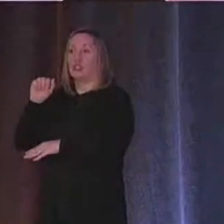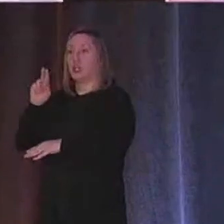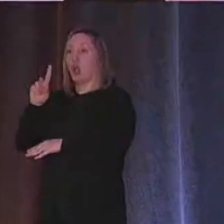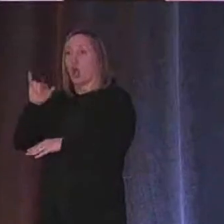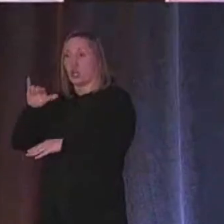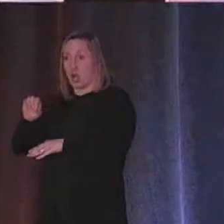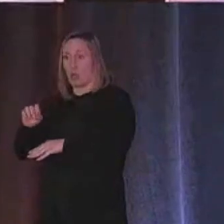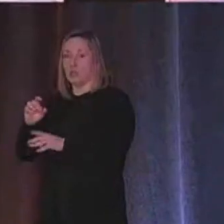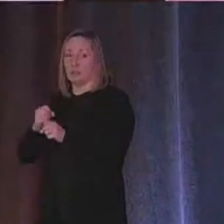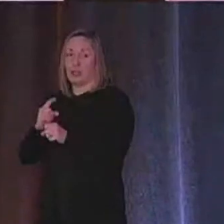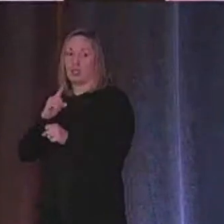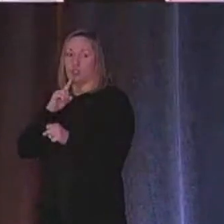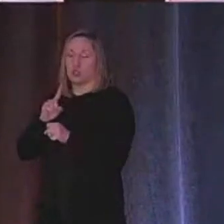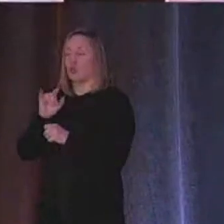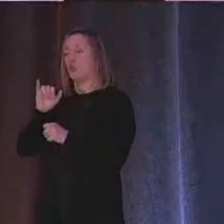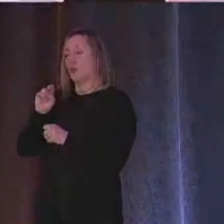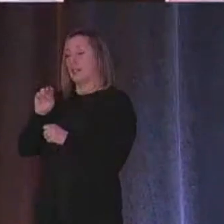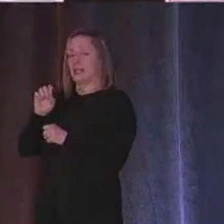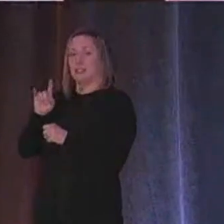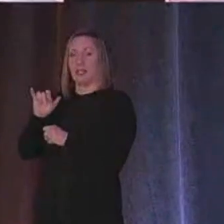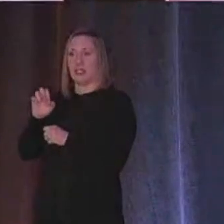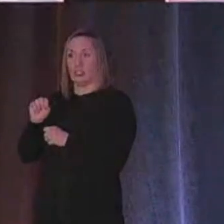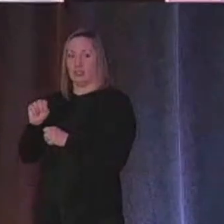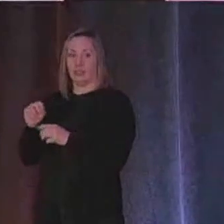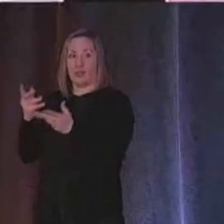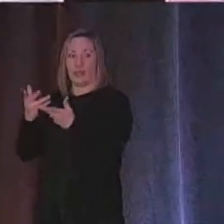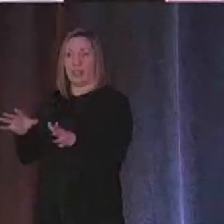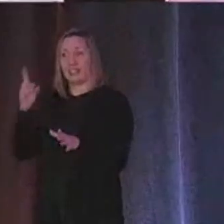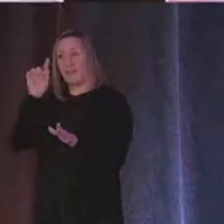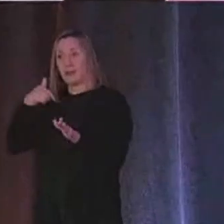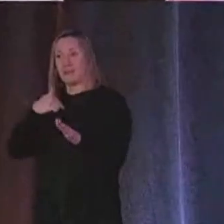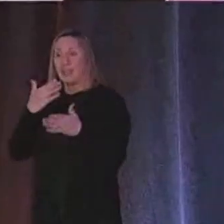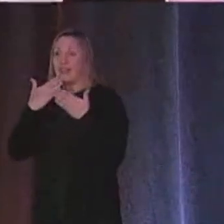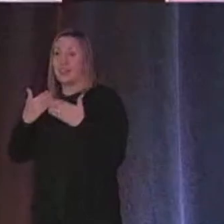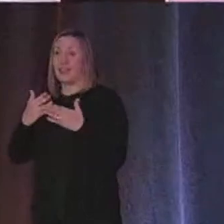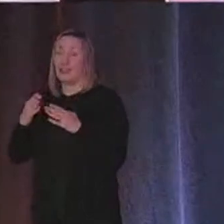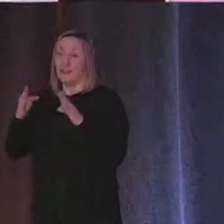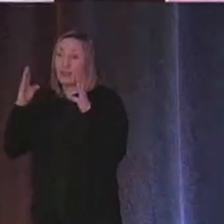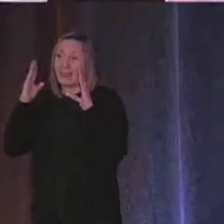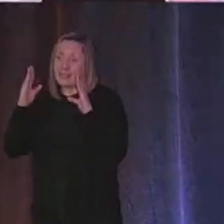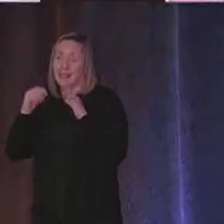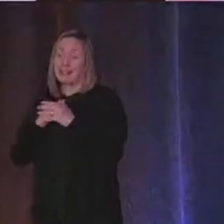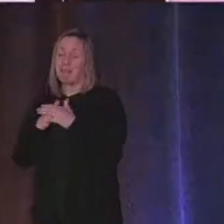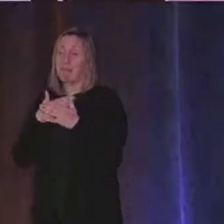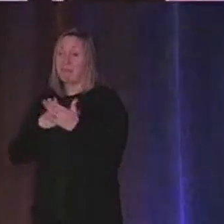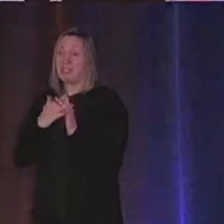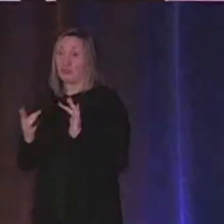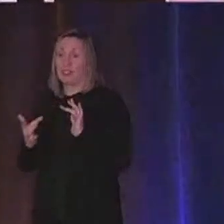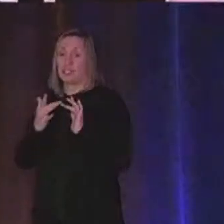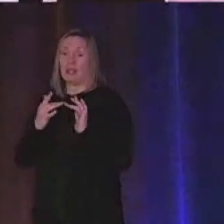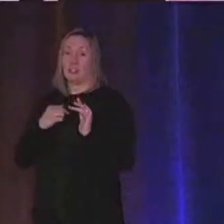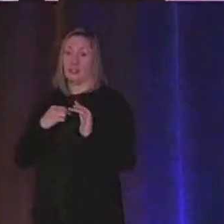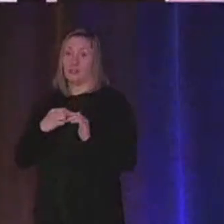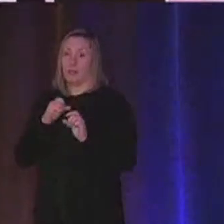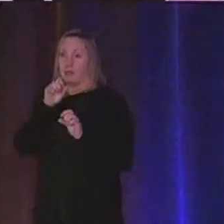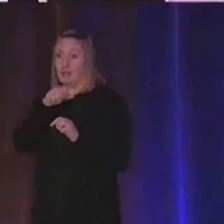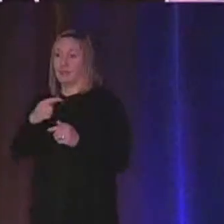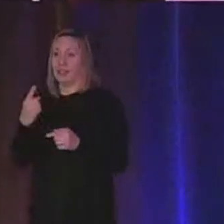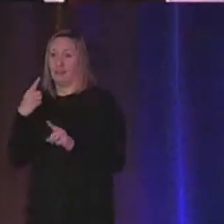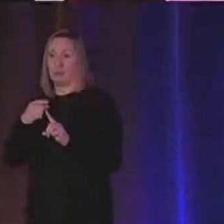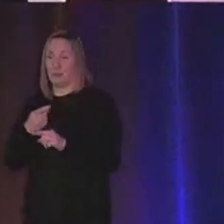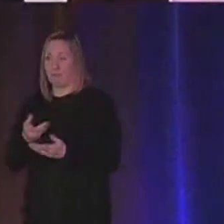installation. So that's it for me. Thank you so much for listening. Please reach out. I'd love to hear from you. Thank you.